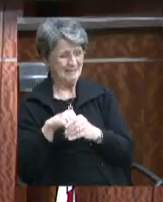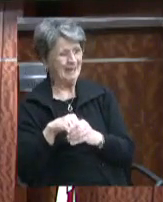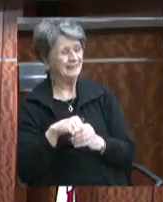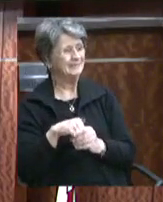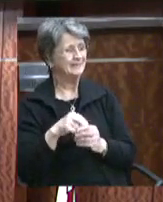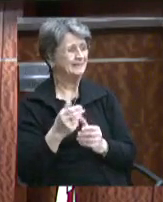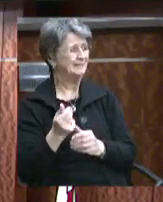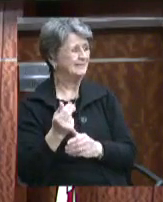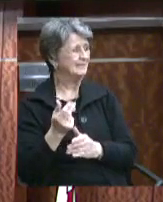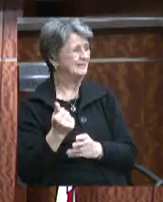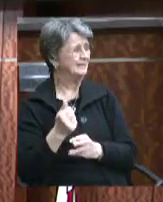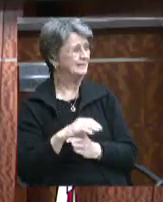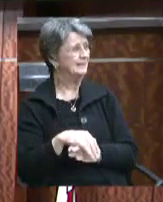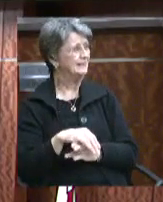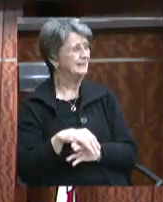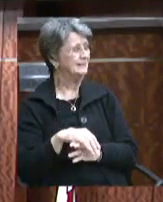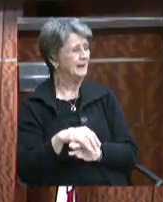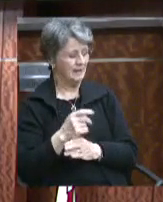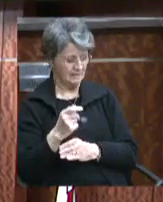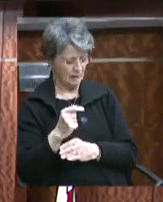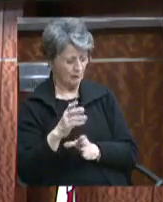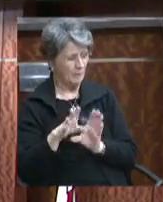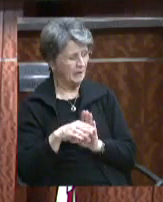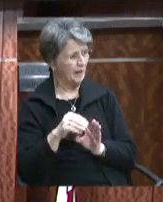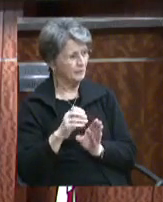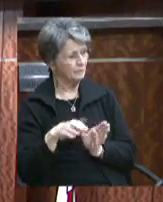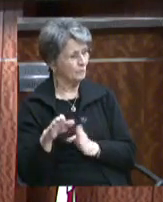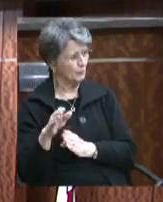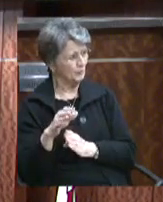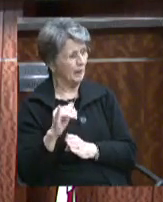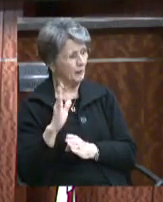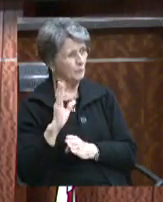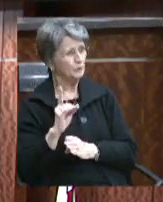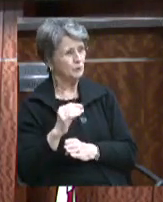Thank you, Ms. Craig. We're going to go a little bit out of order tonight. I'm going to do my report now.